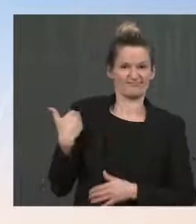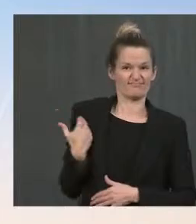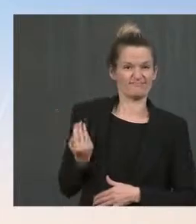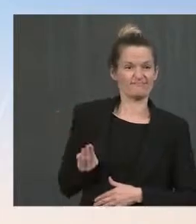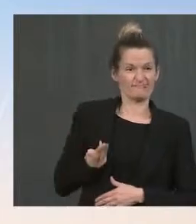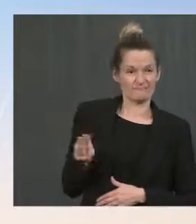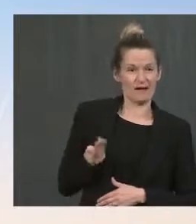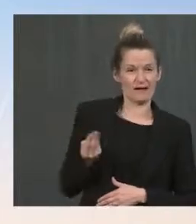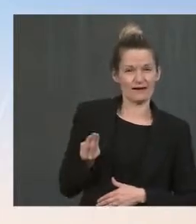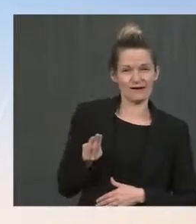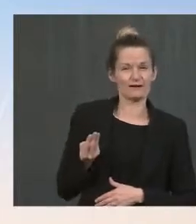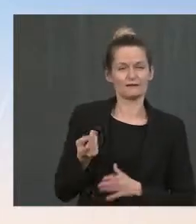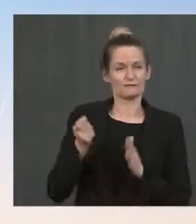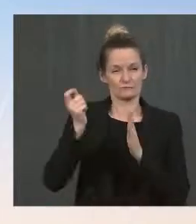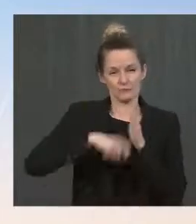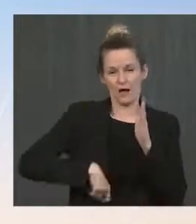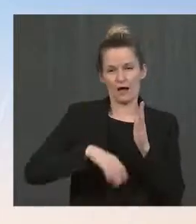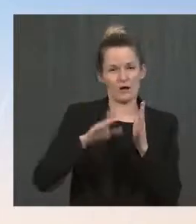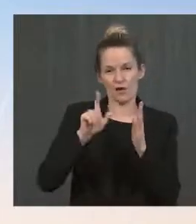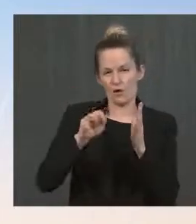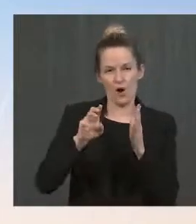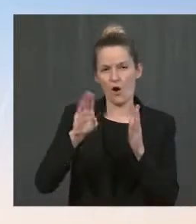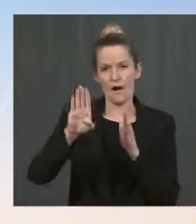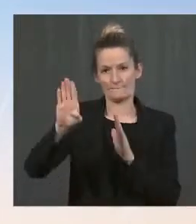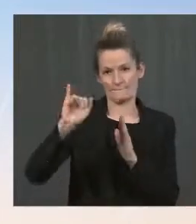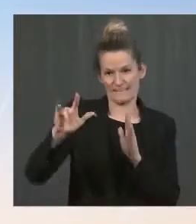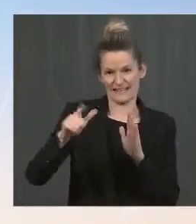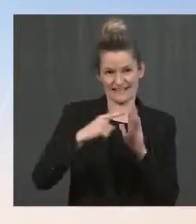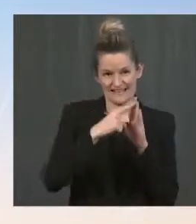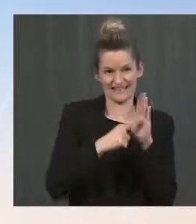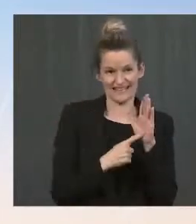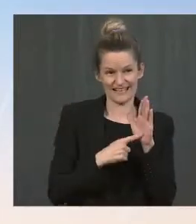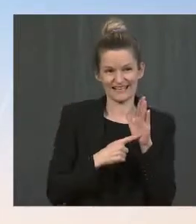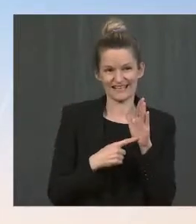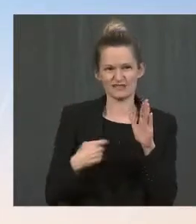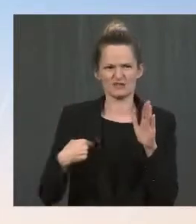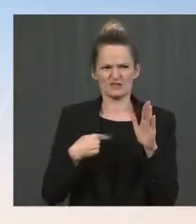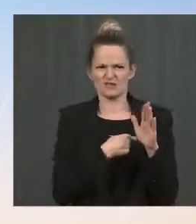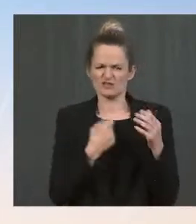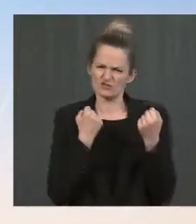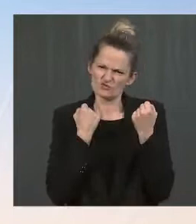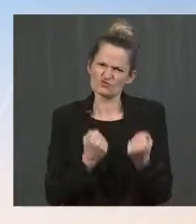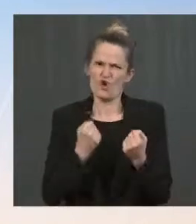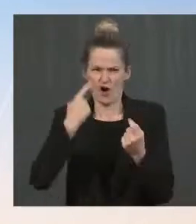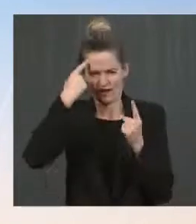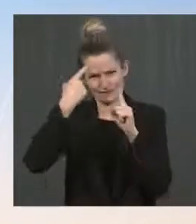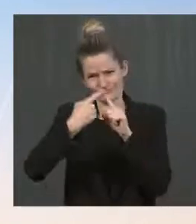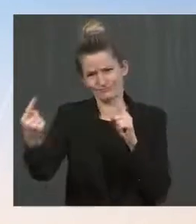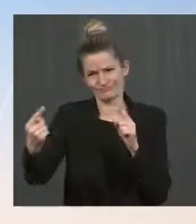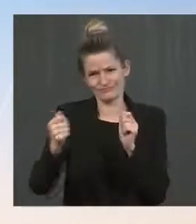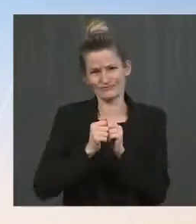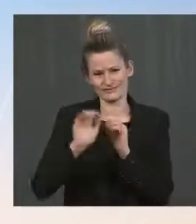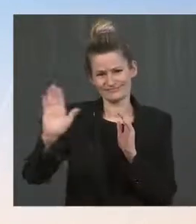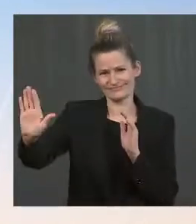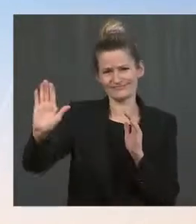Clearly, this bill that was signed into law is something we strongly oppose, and there's an urgency to looking for and announcing